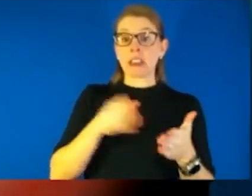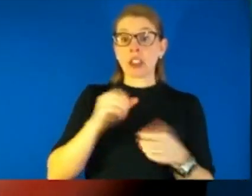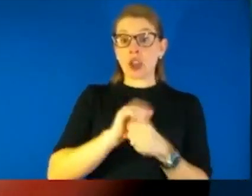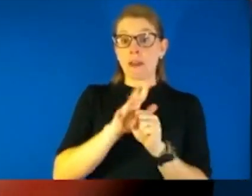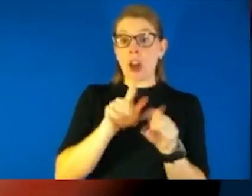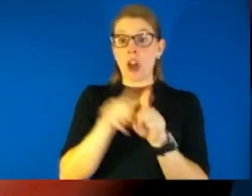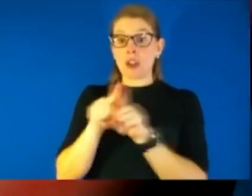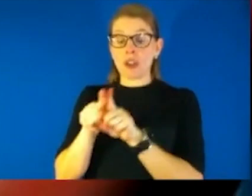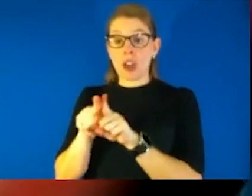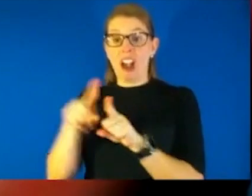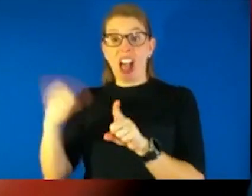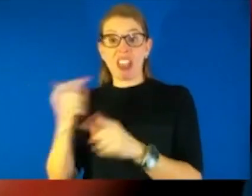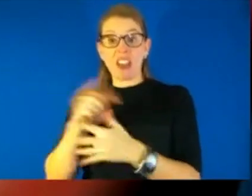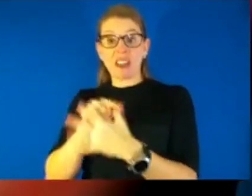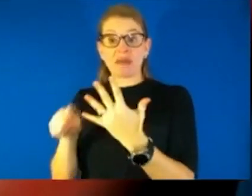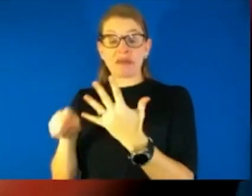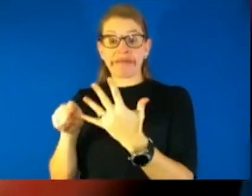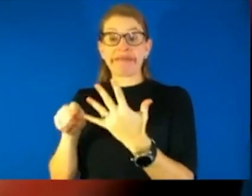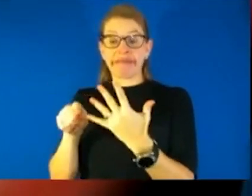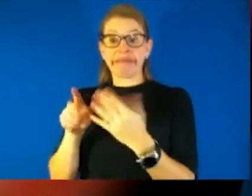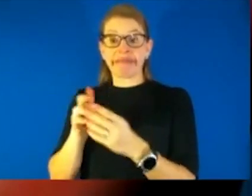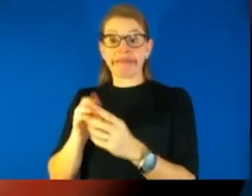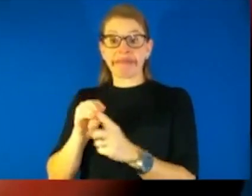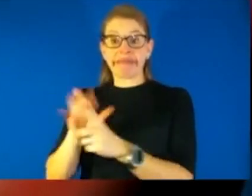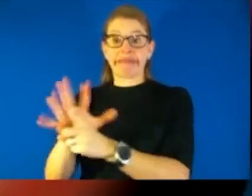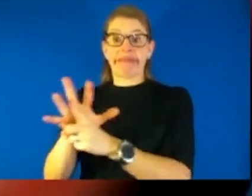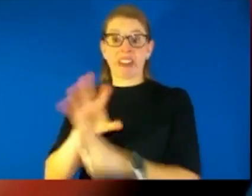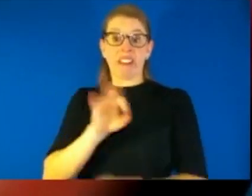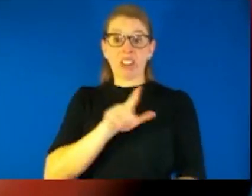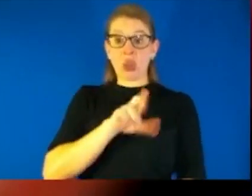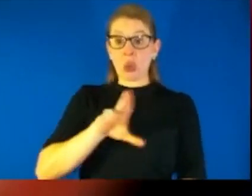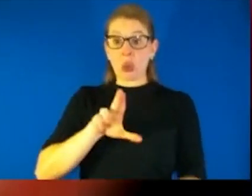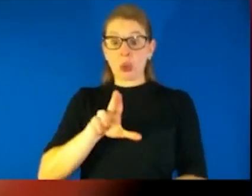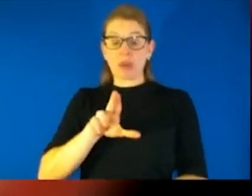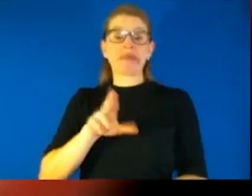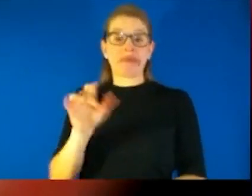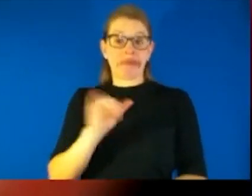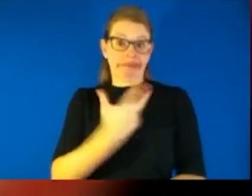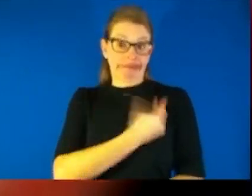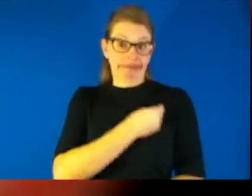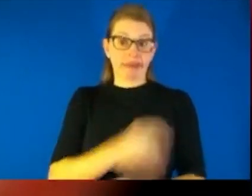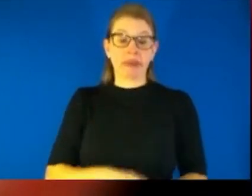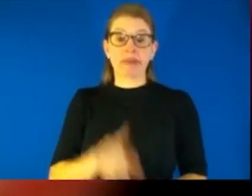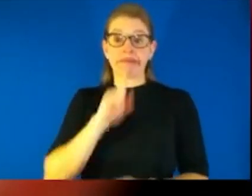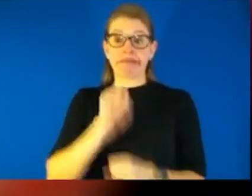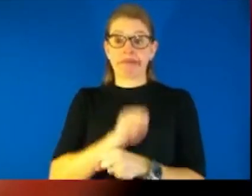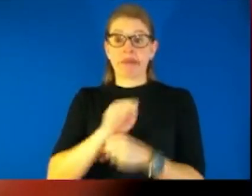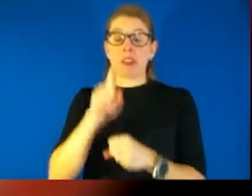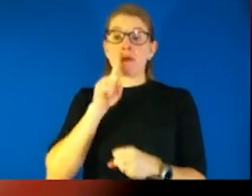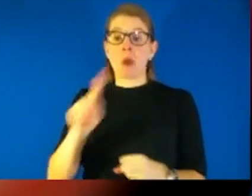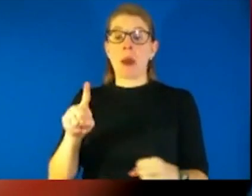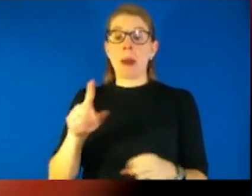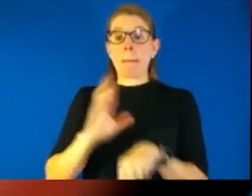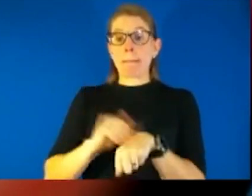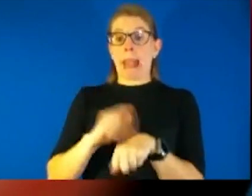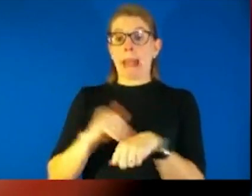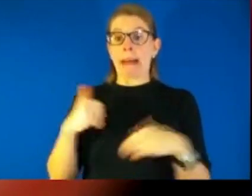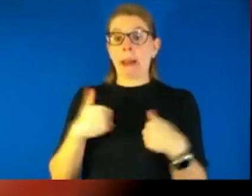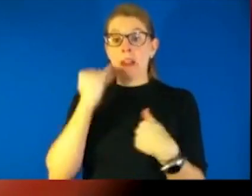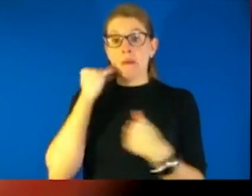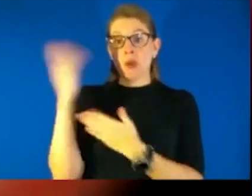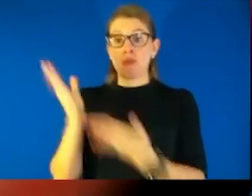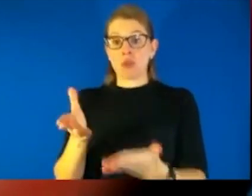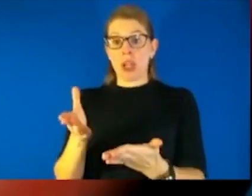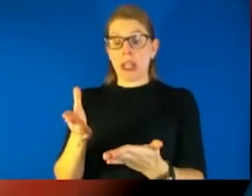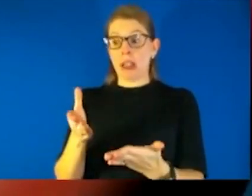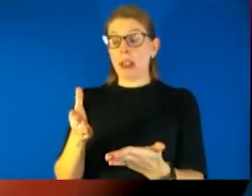also against other communicable diseases like flu, etc. And the same is true for your pet animals. If you bring your pet animals